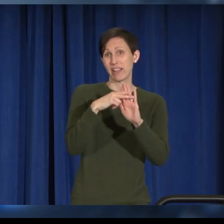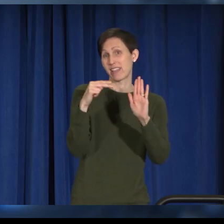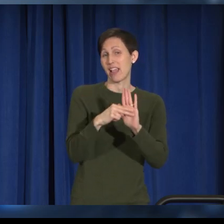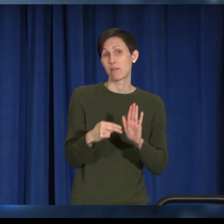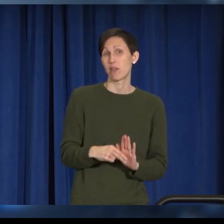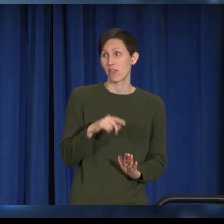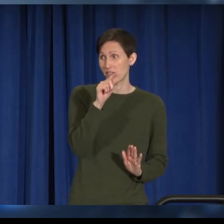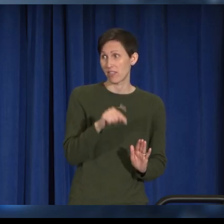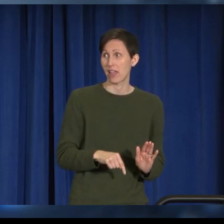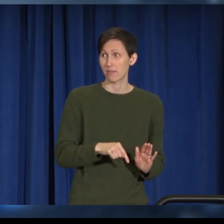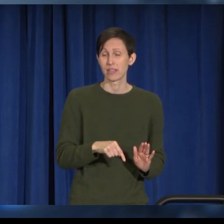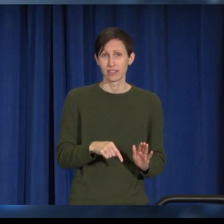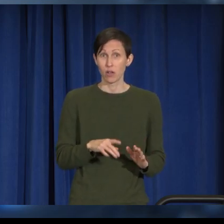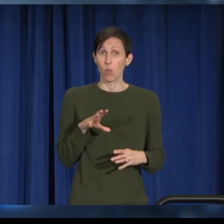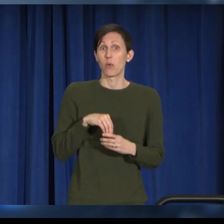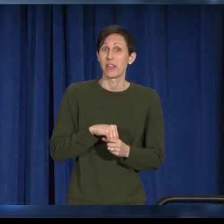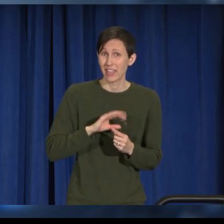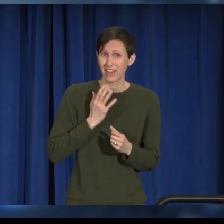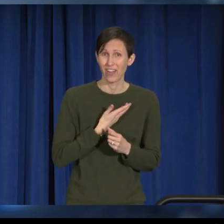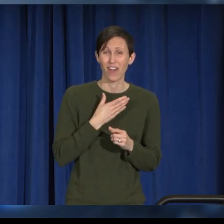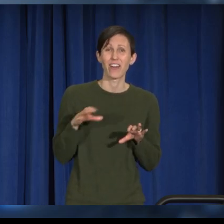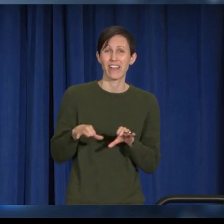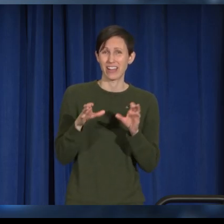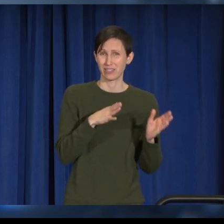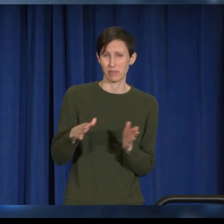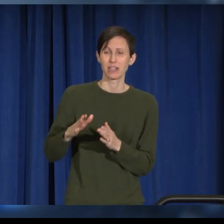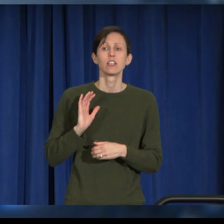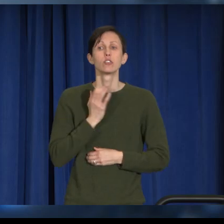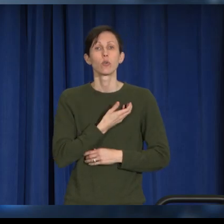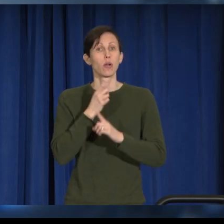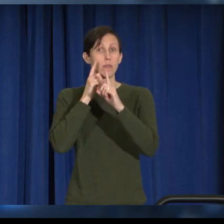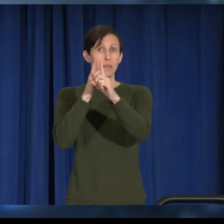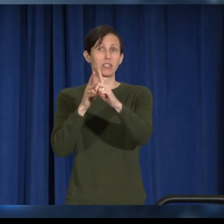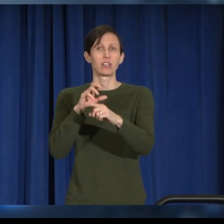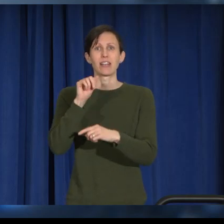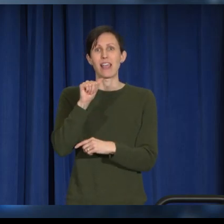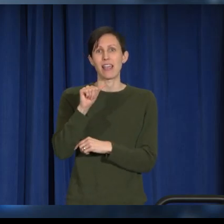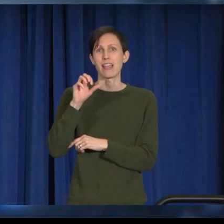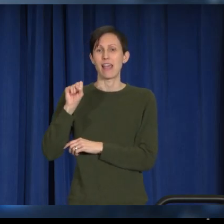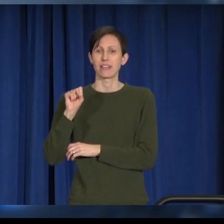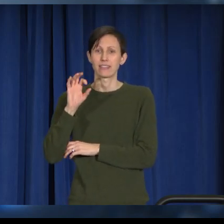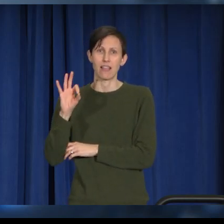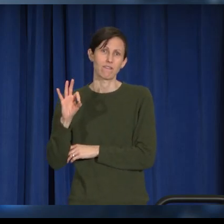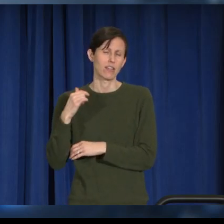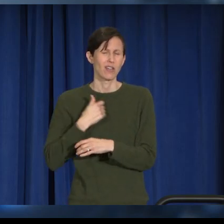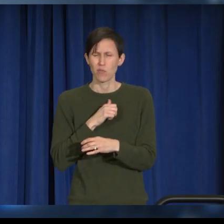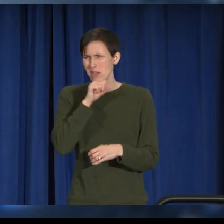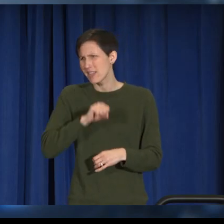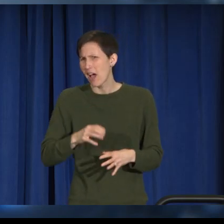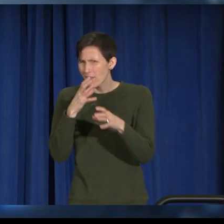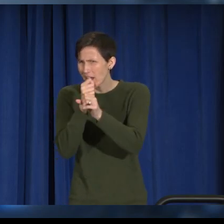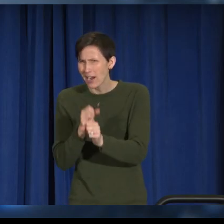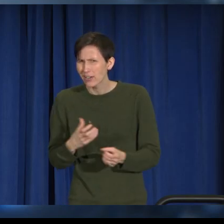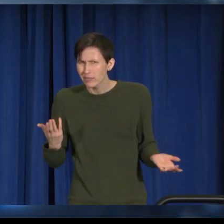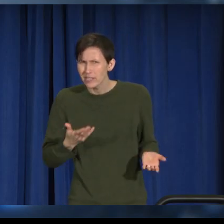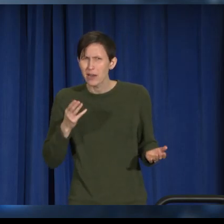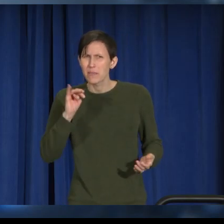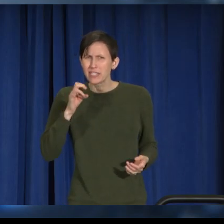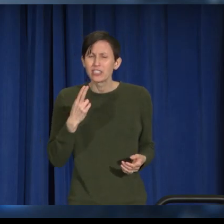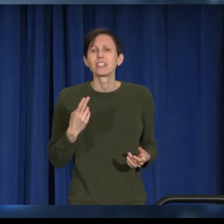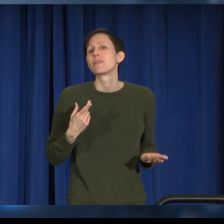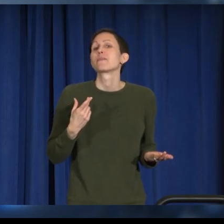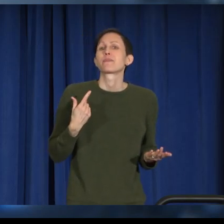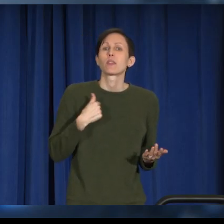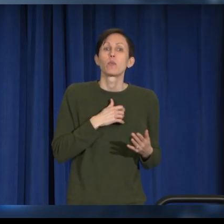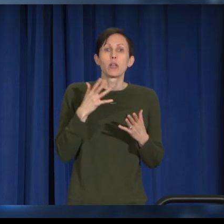as our kind of action plan within our mission. So our mission as ASF, the acronyms, we love them at Michigan, is to